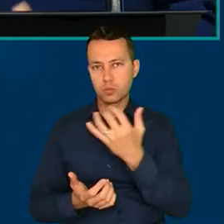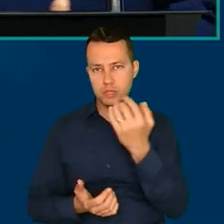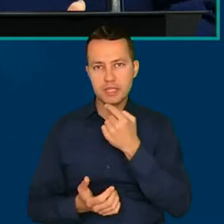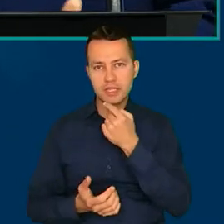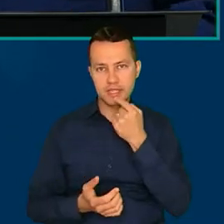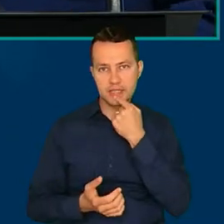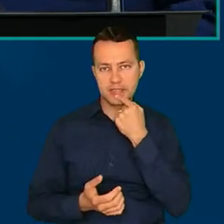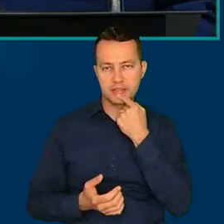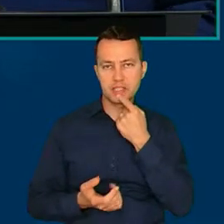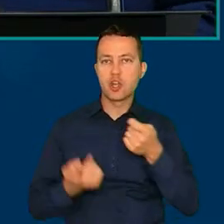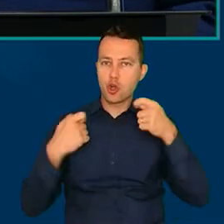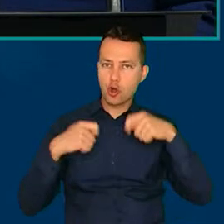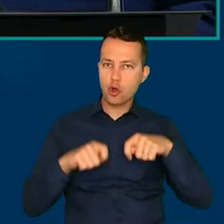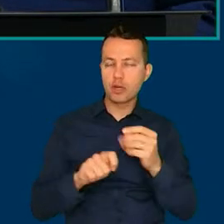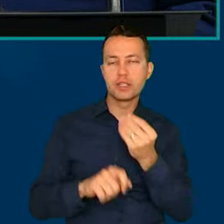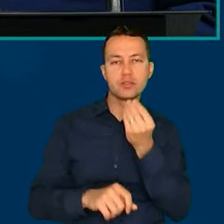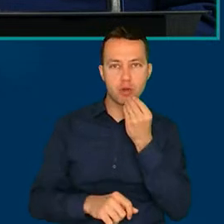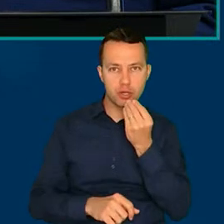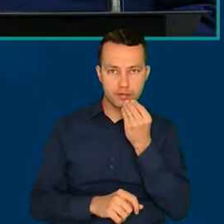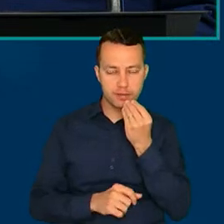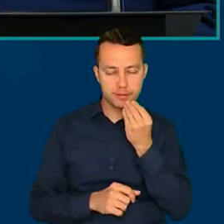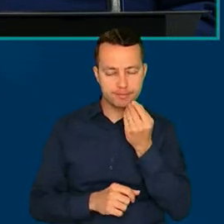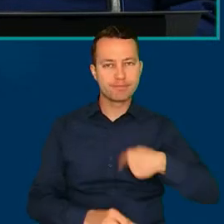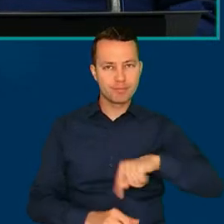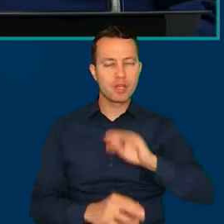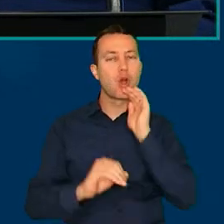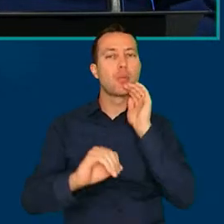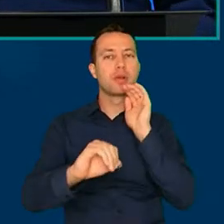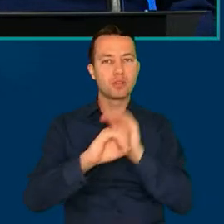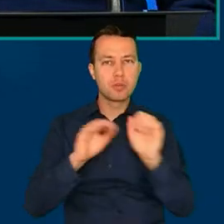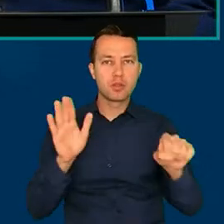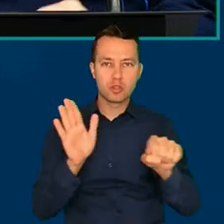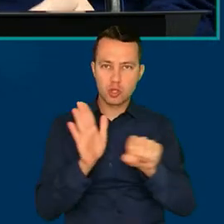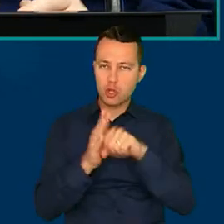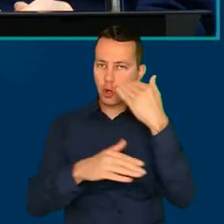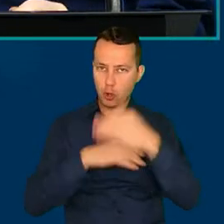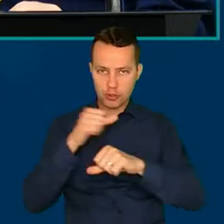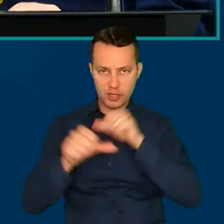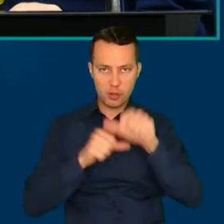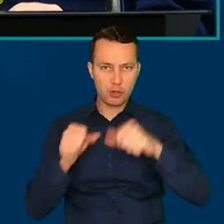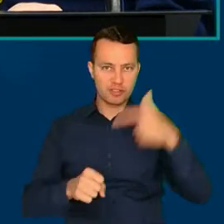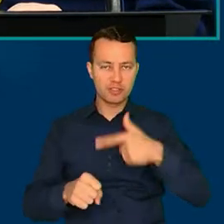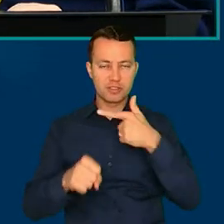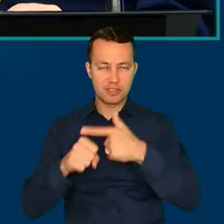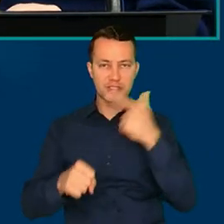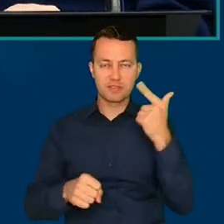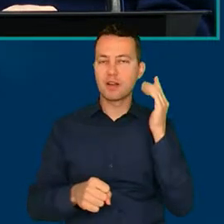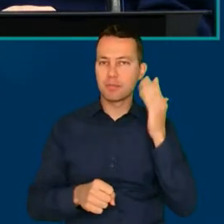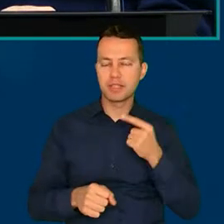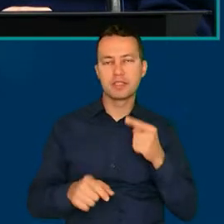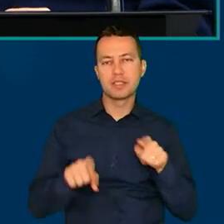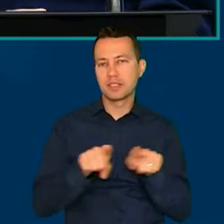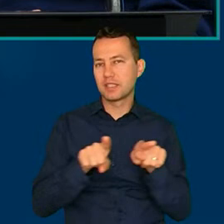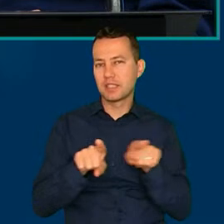translated. Our apologies to the agricultural sector, and we promise